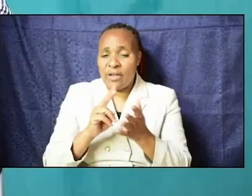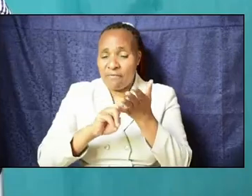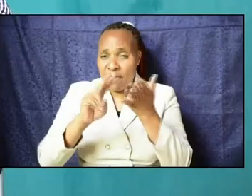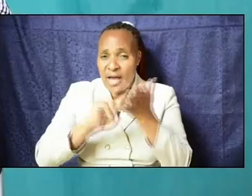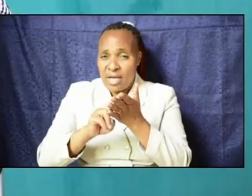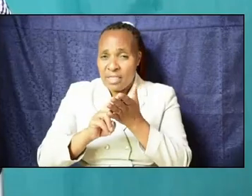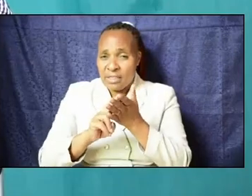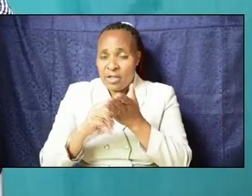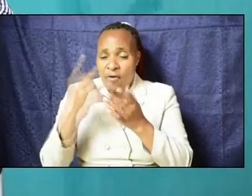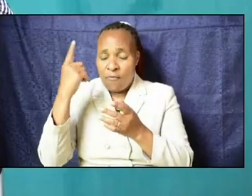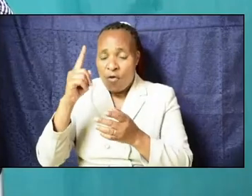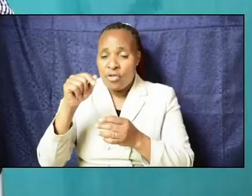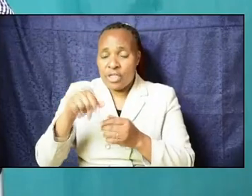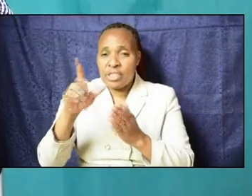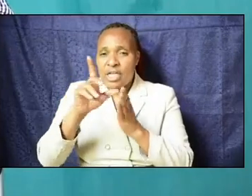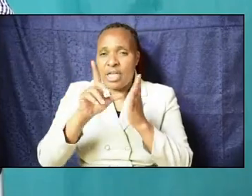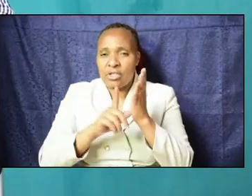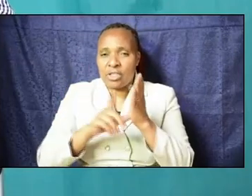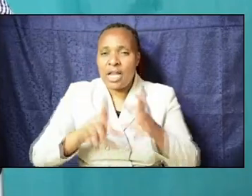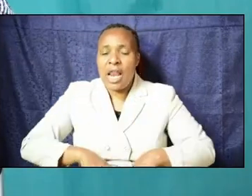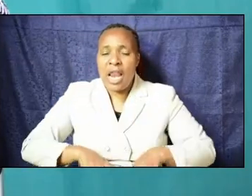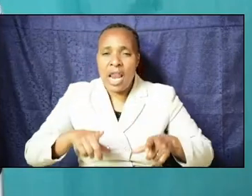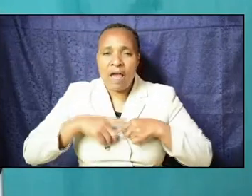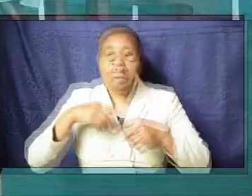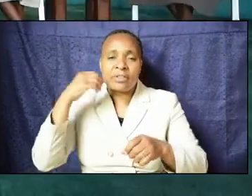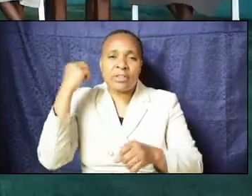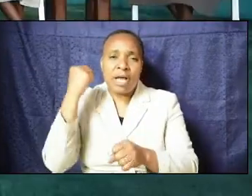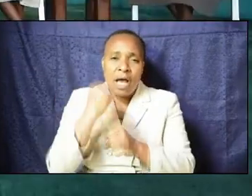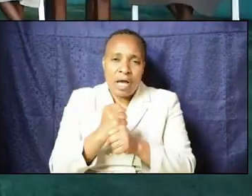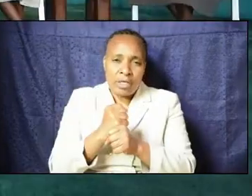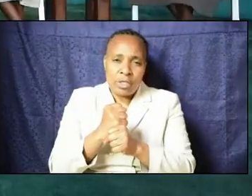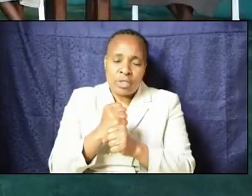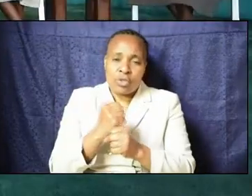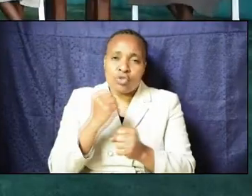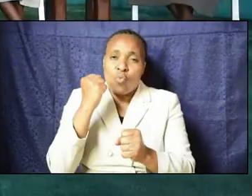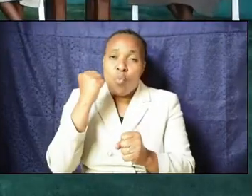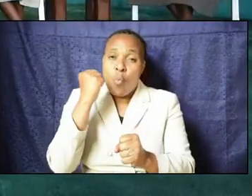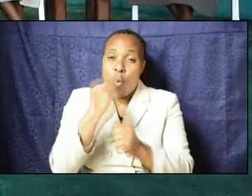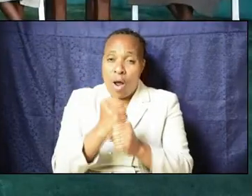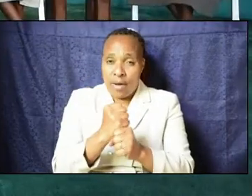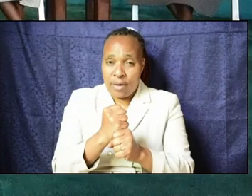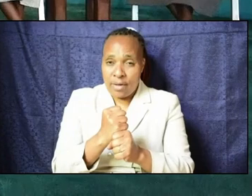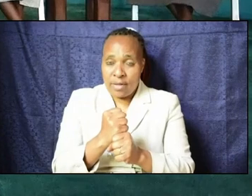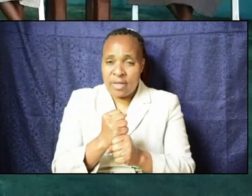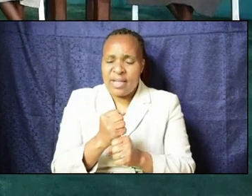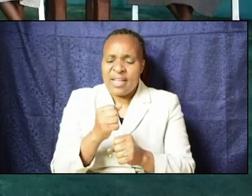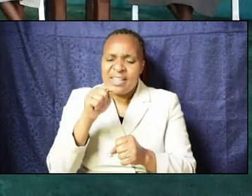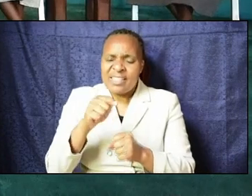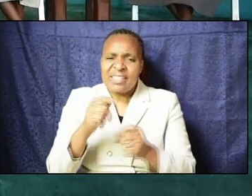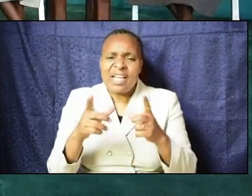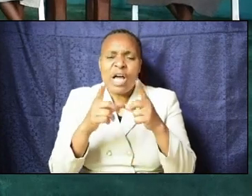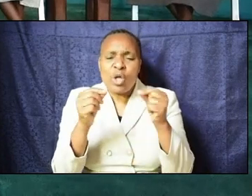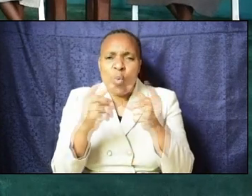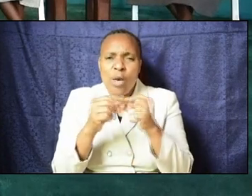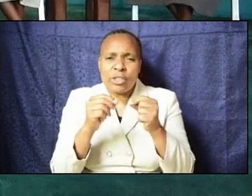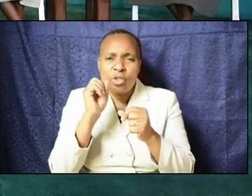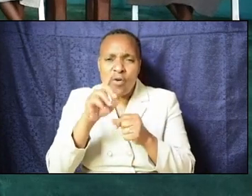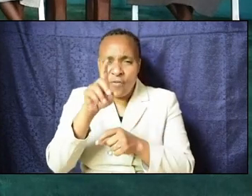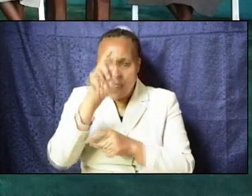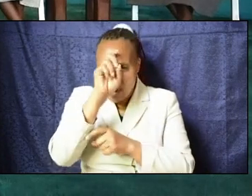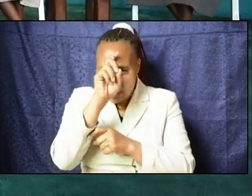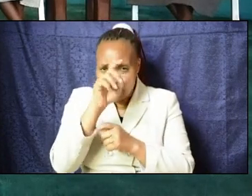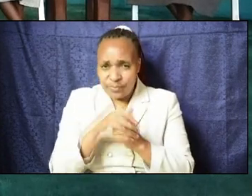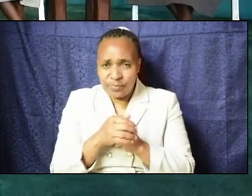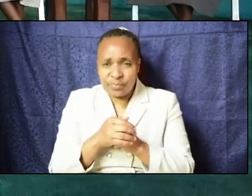we had for this lesson, Life is Hard, Work. So our key texts are the words of Pharaoh. This